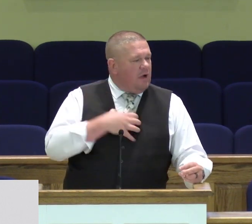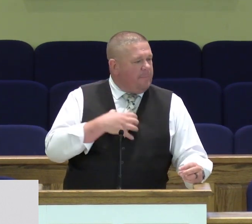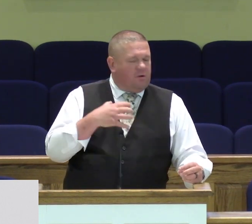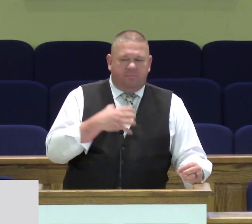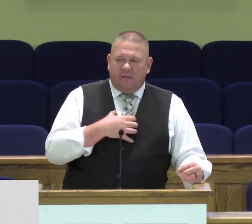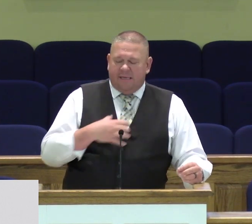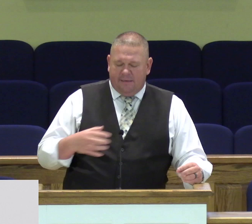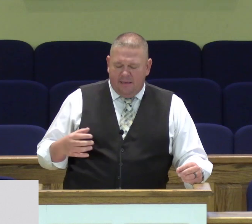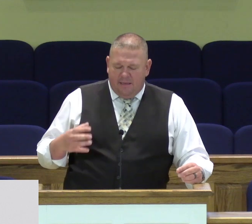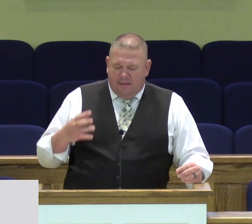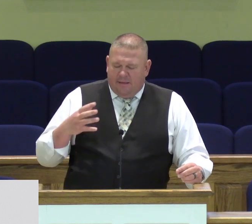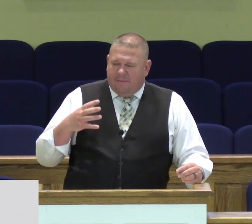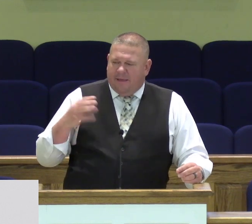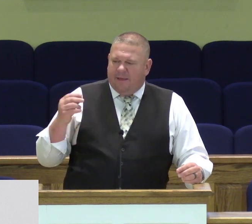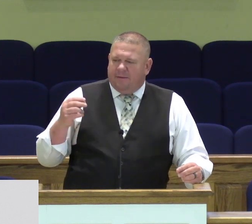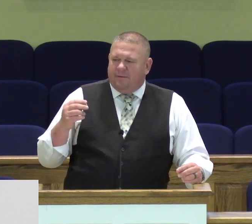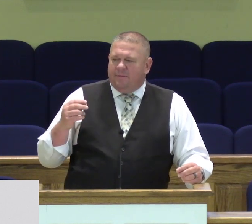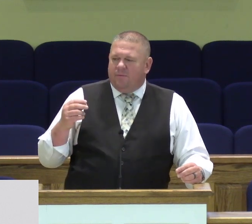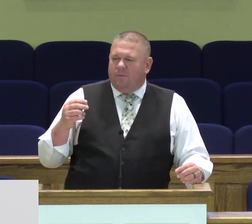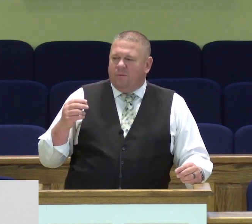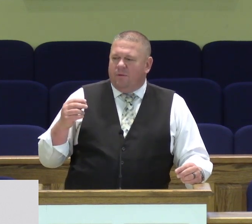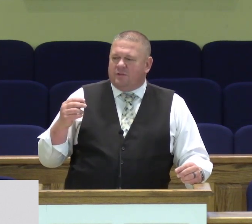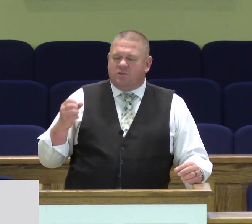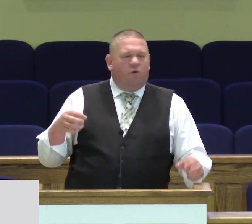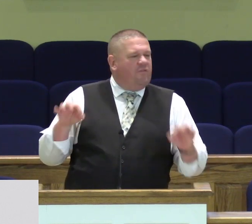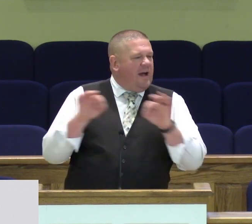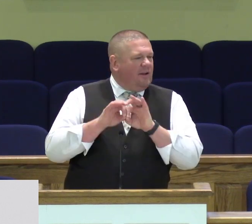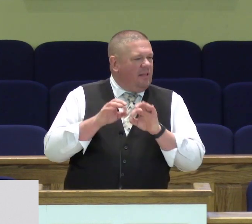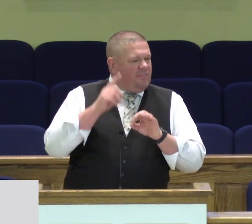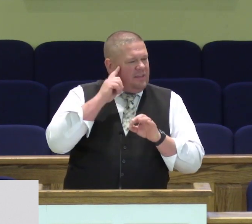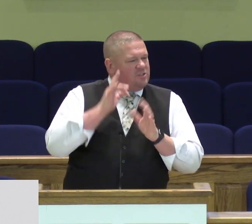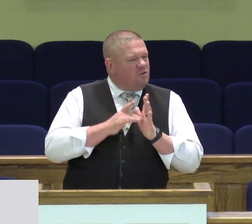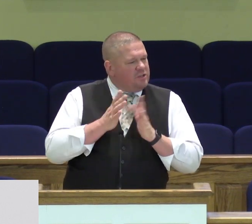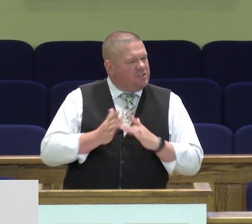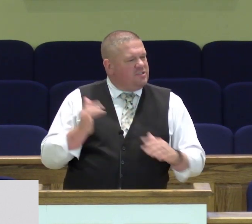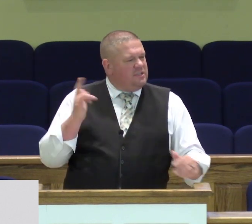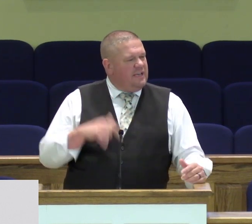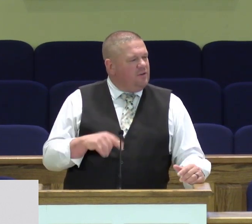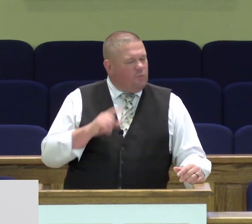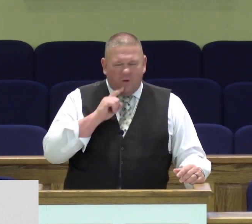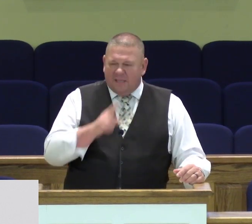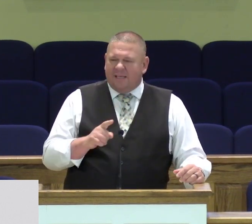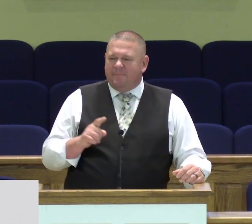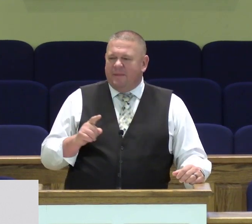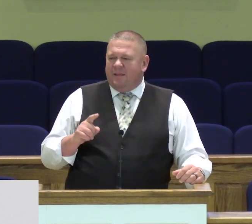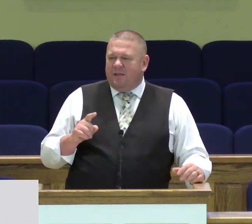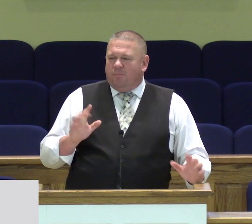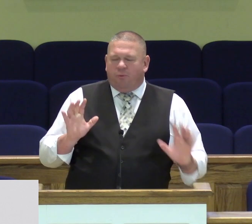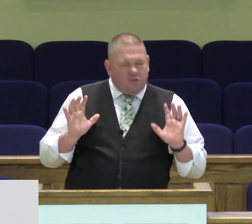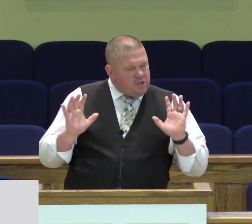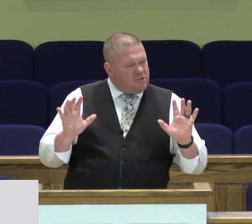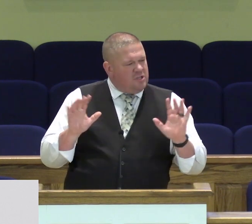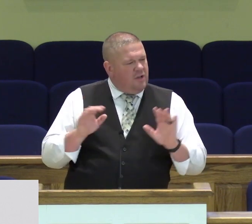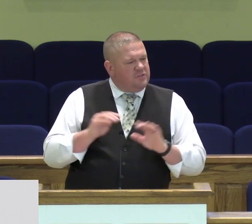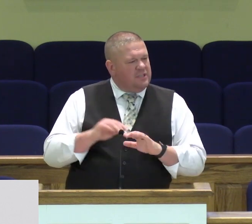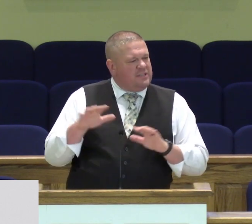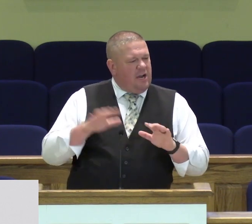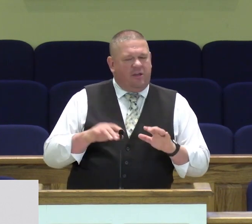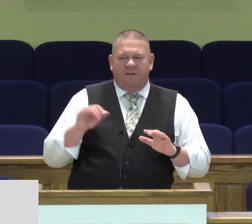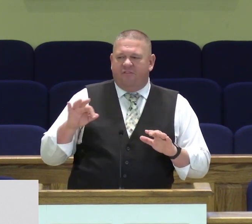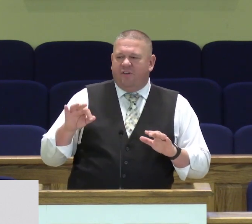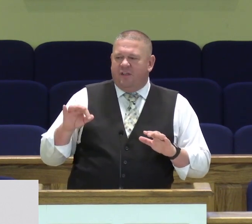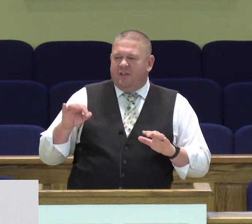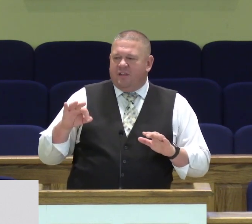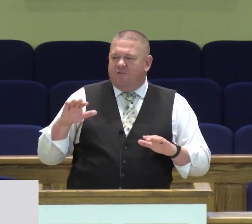to gripe or complain. And it's so vital, I think, as Christians today, to really push ourselves in this